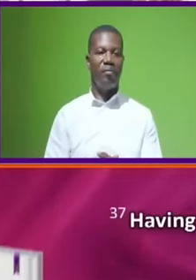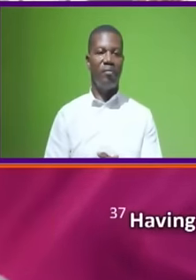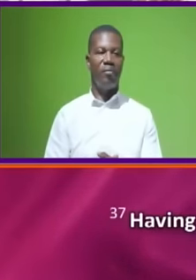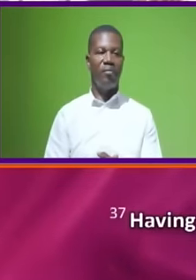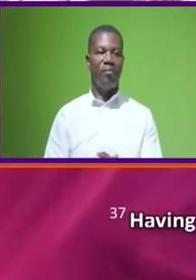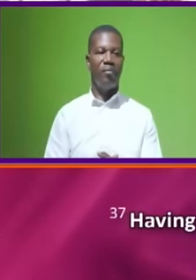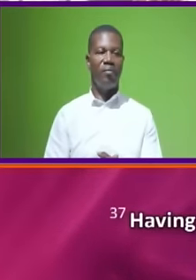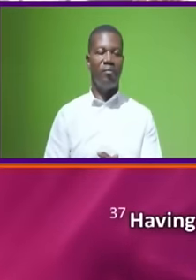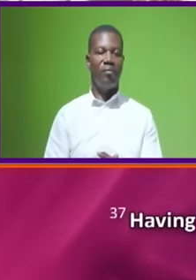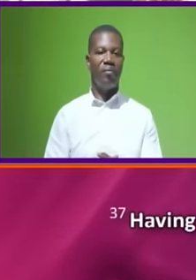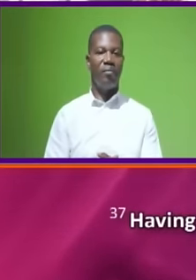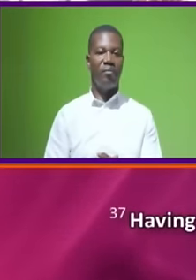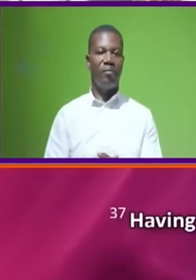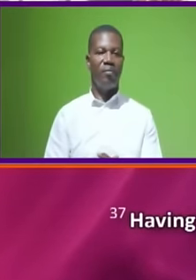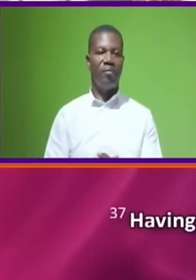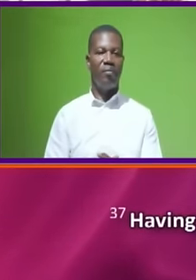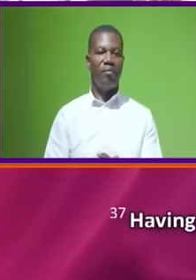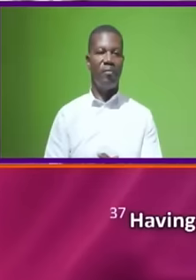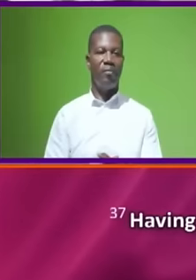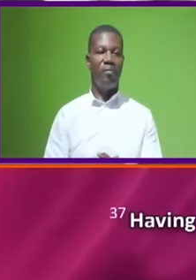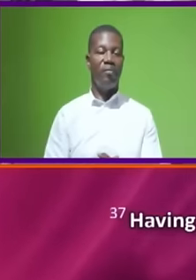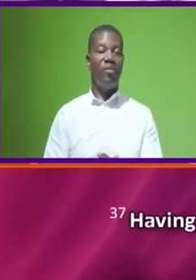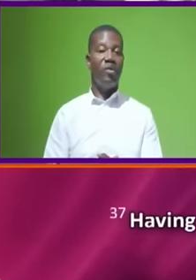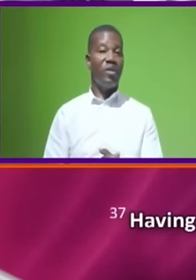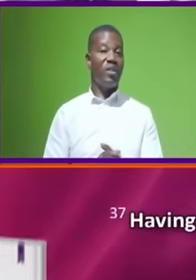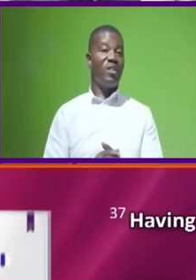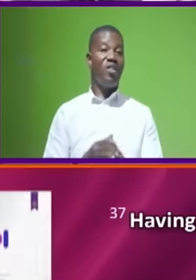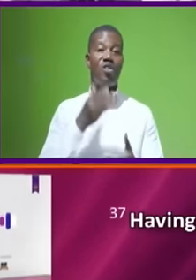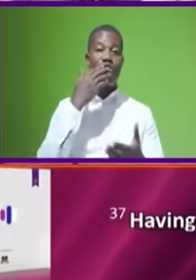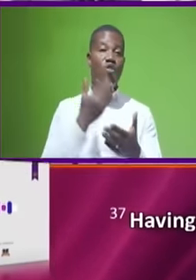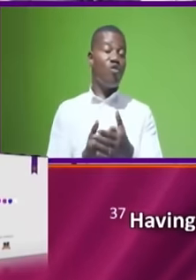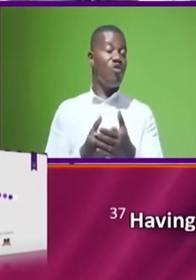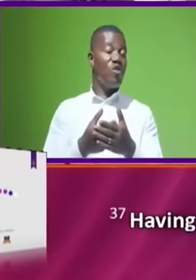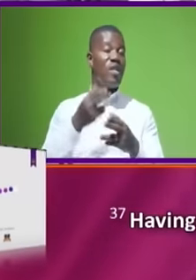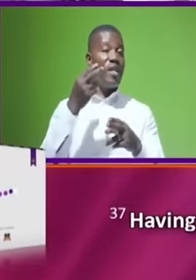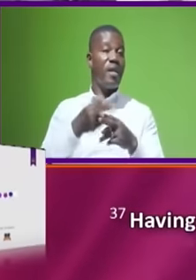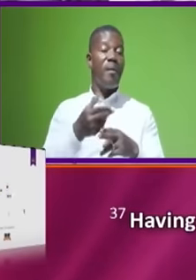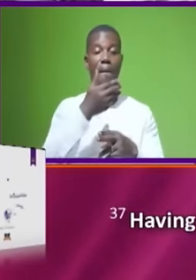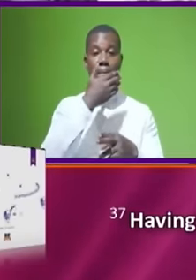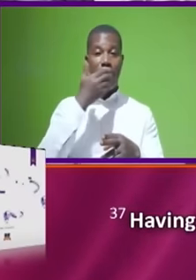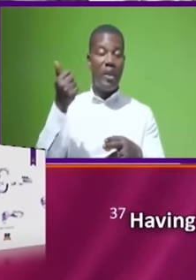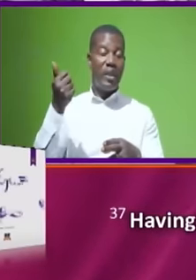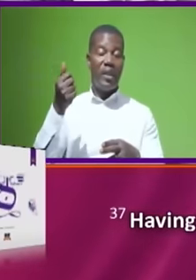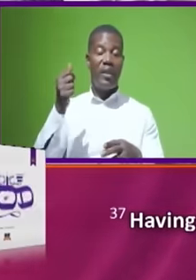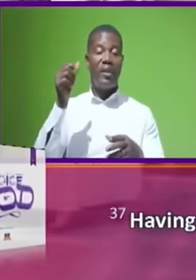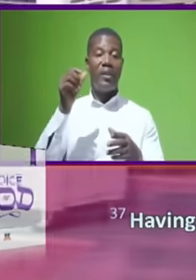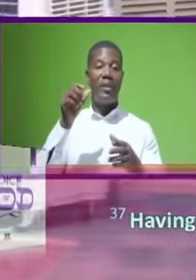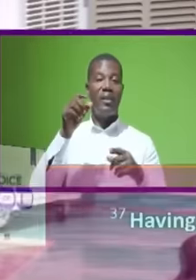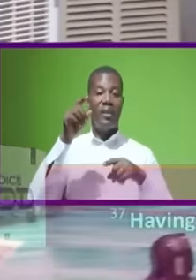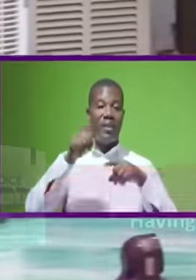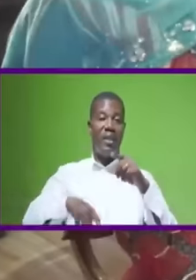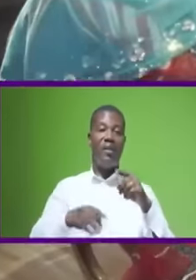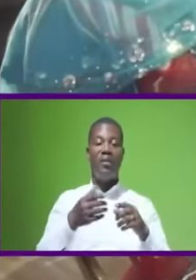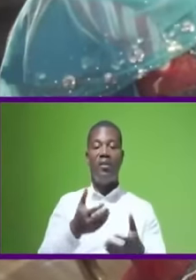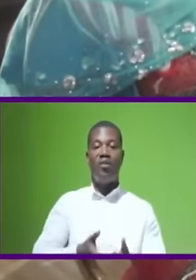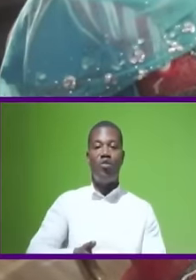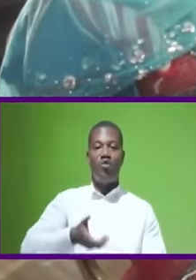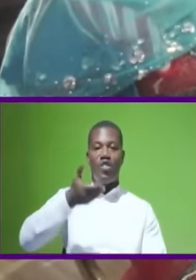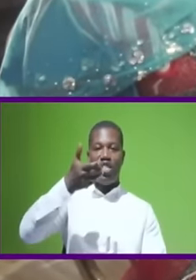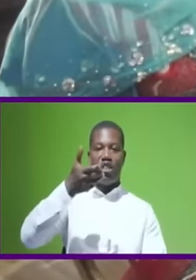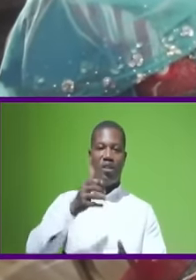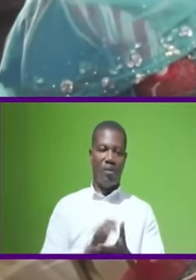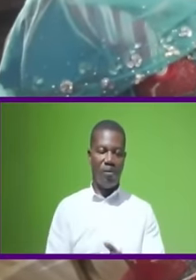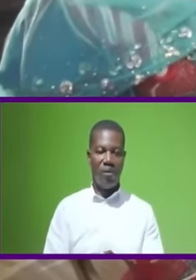phone. When you know, say a good name is better than riches. And it in all say deeper a yes name a